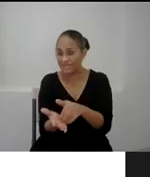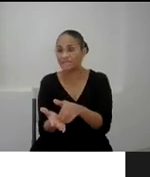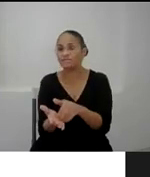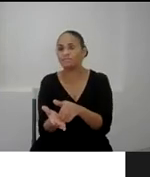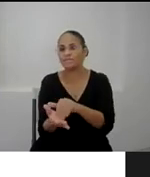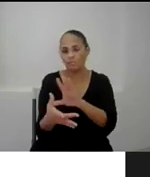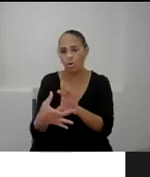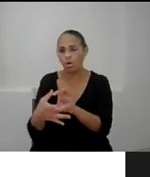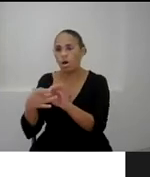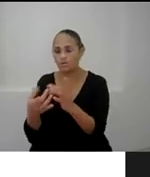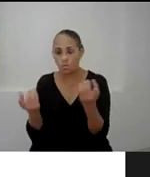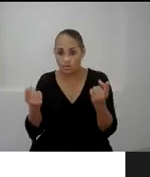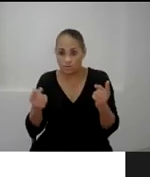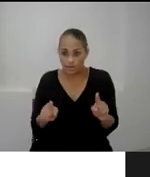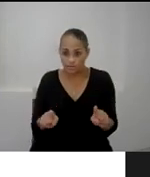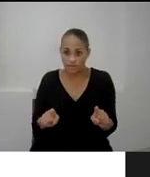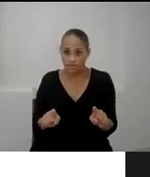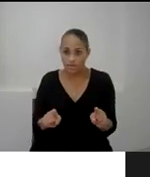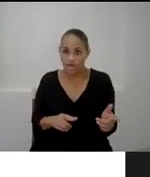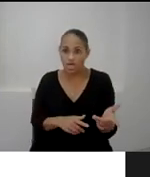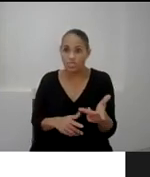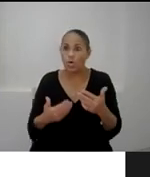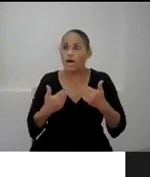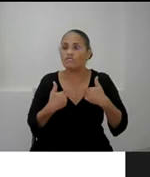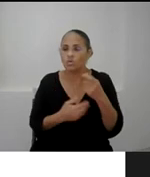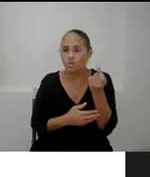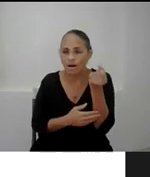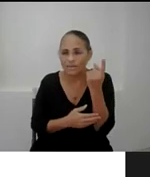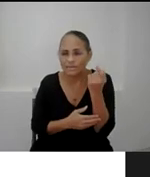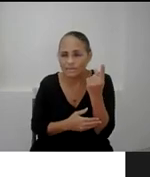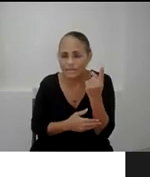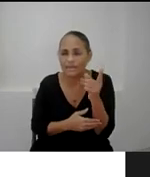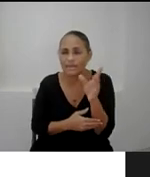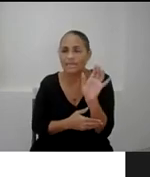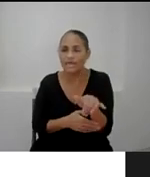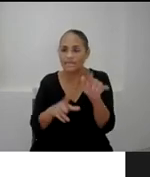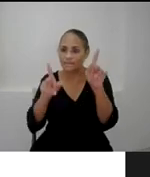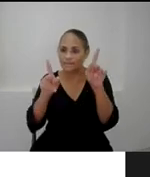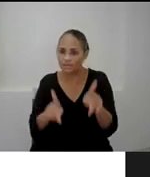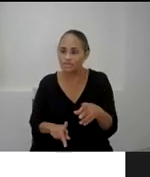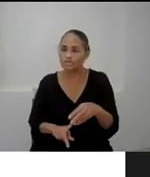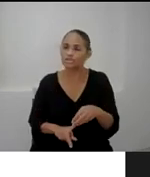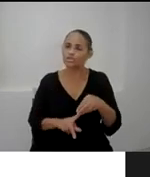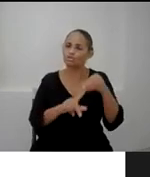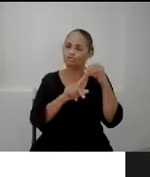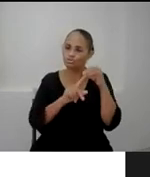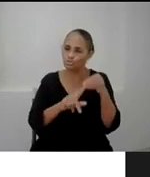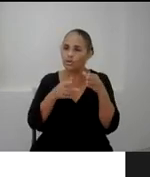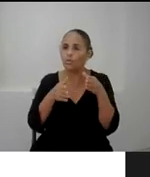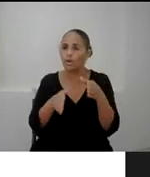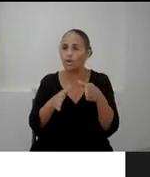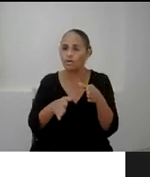on. They all have to understand the person's unique ways of getting their message